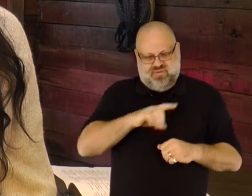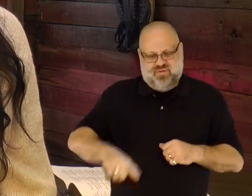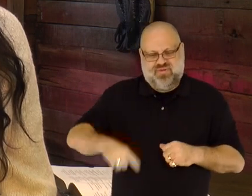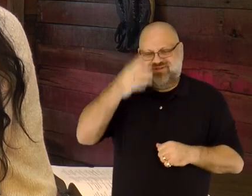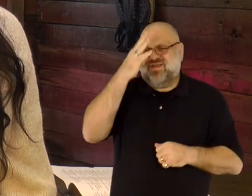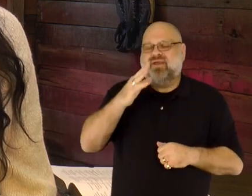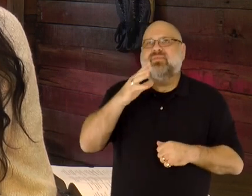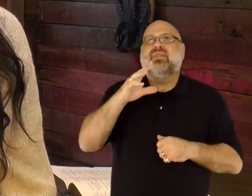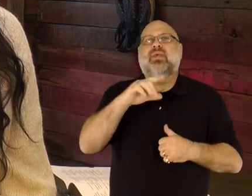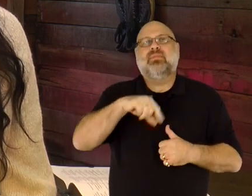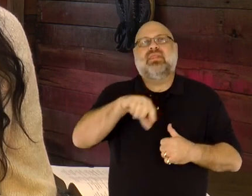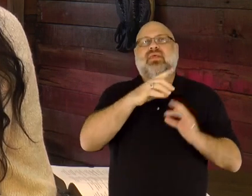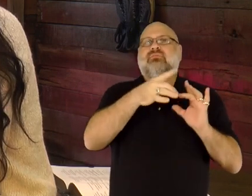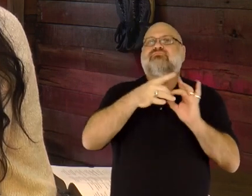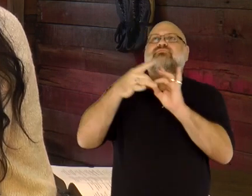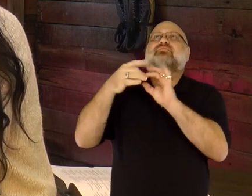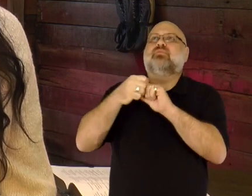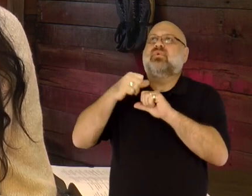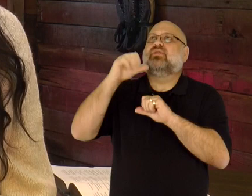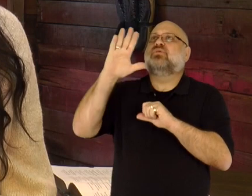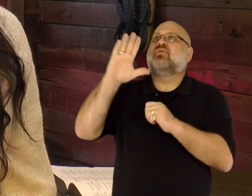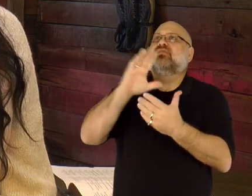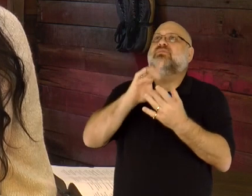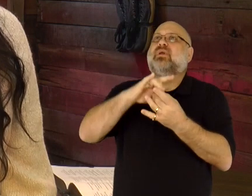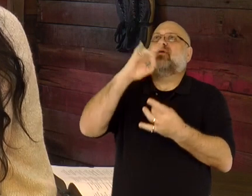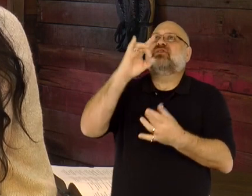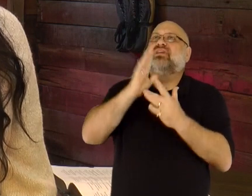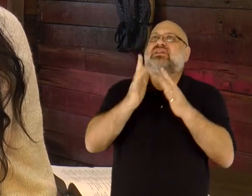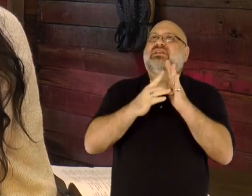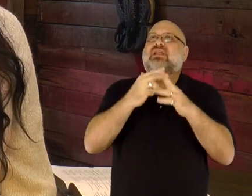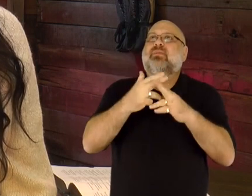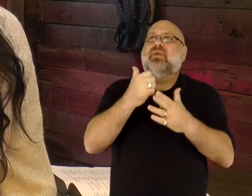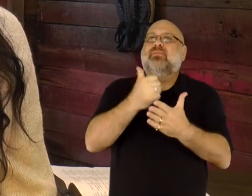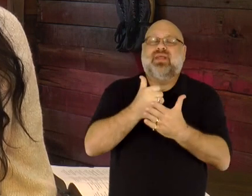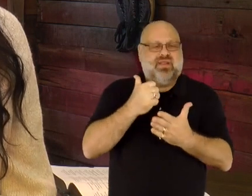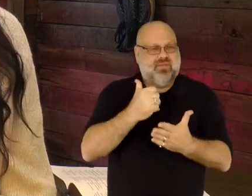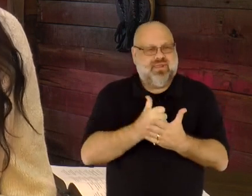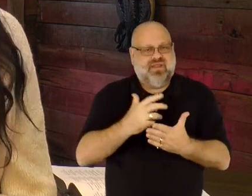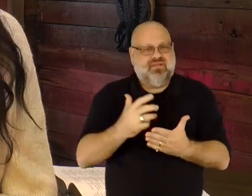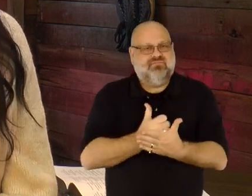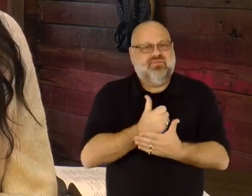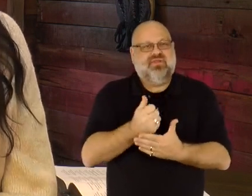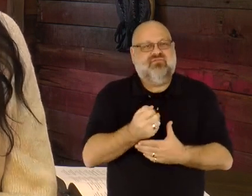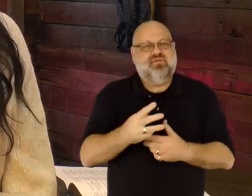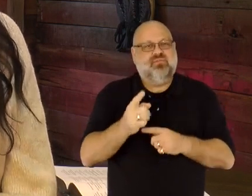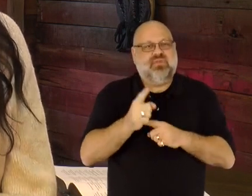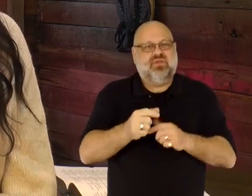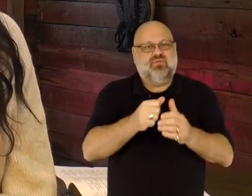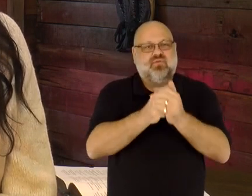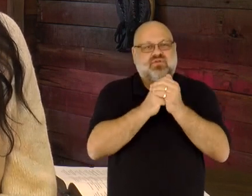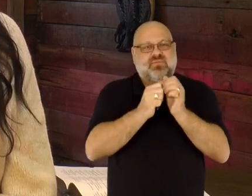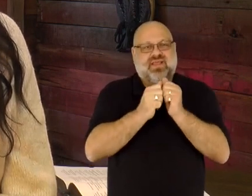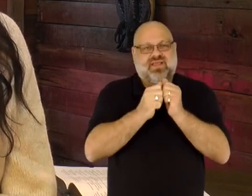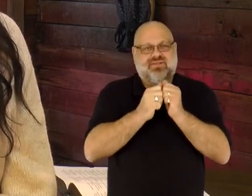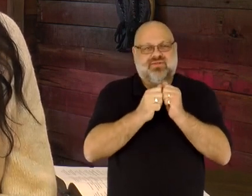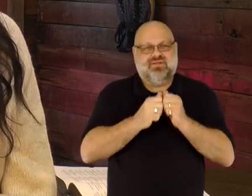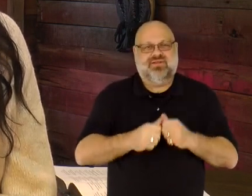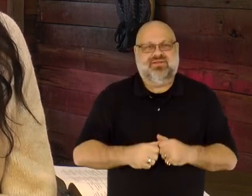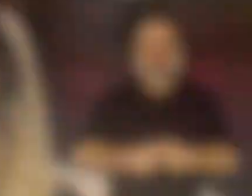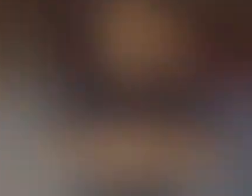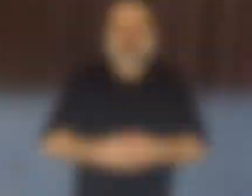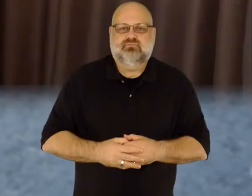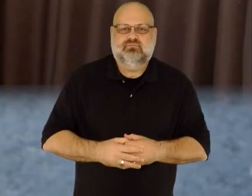Lord God. May they be in tune with your spirit. In Jesus' name, amen. Amen. Let's take a few minutes and worship together.